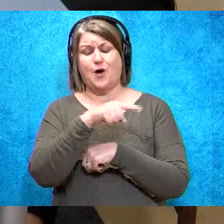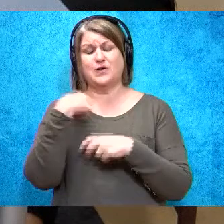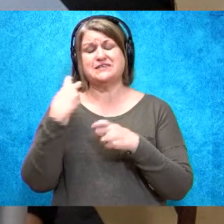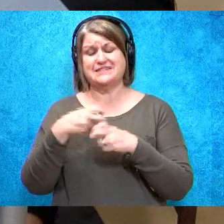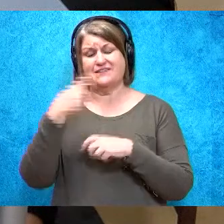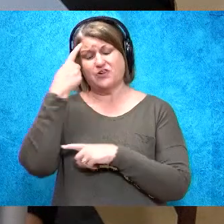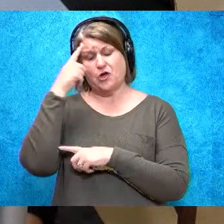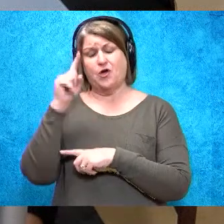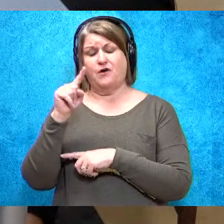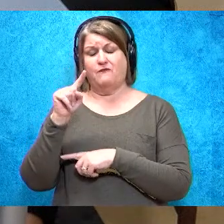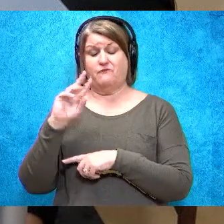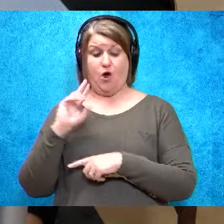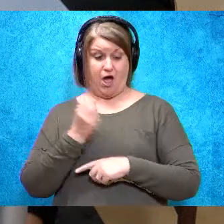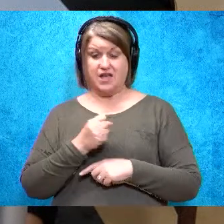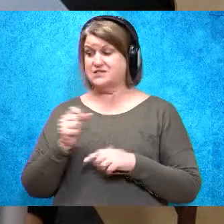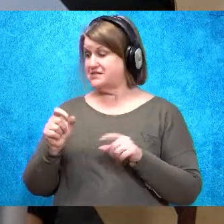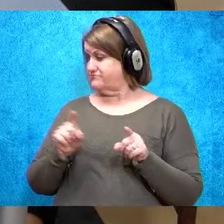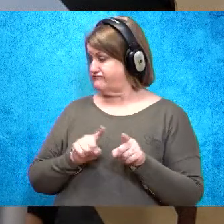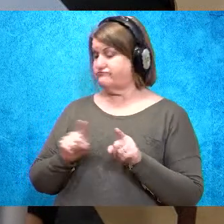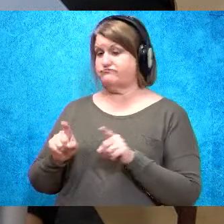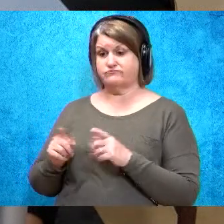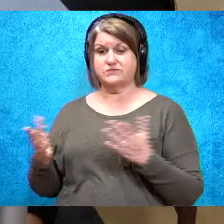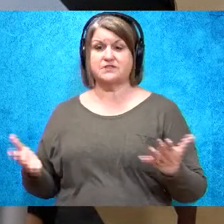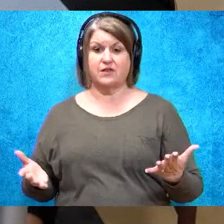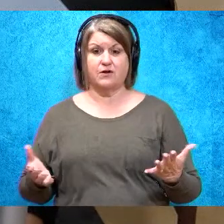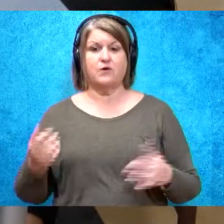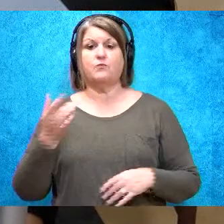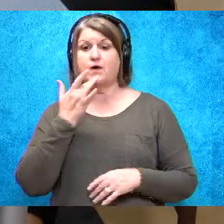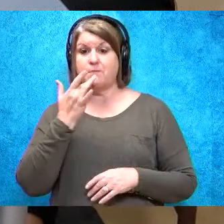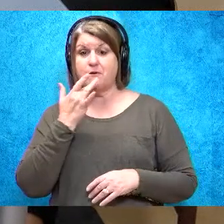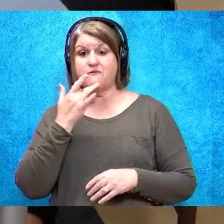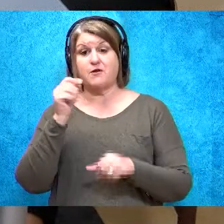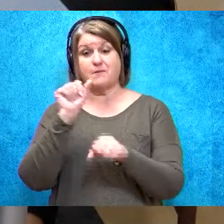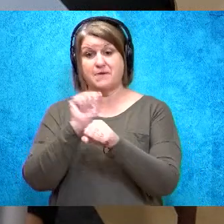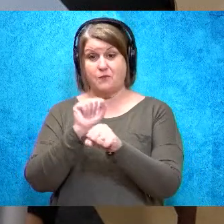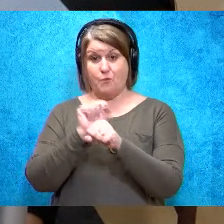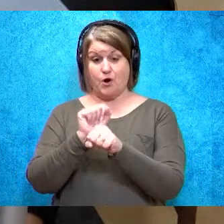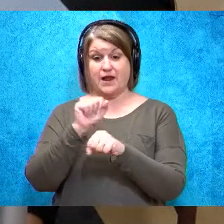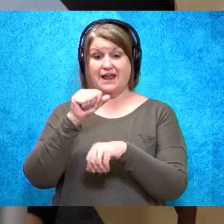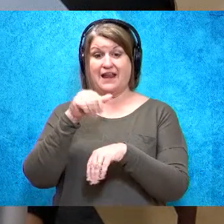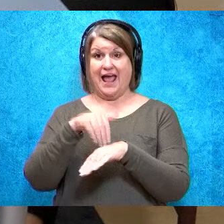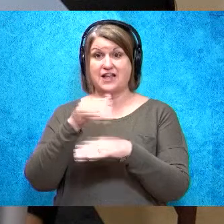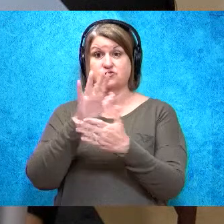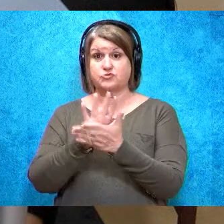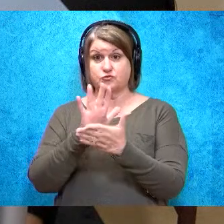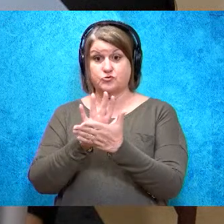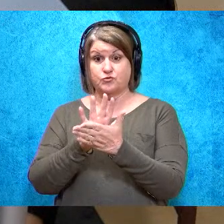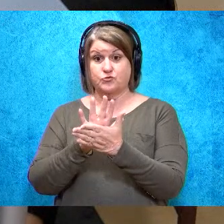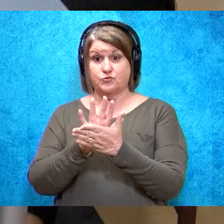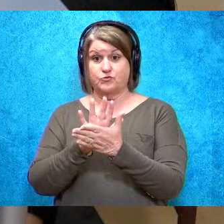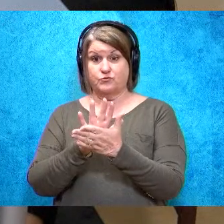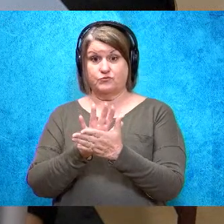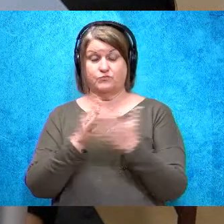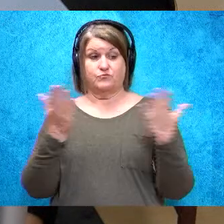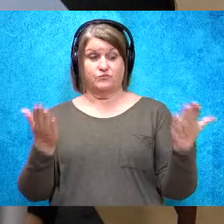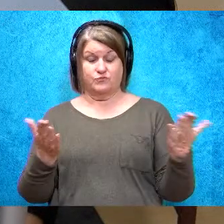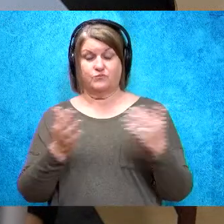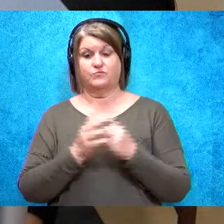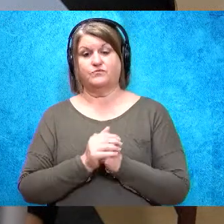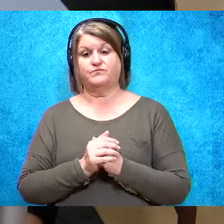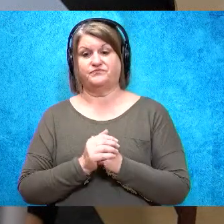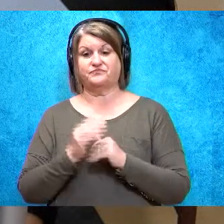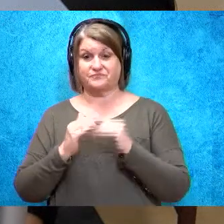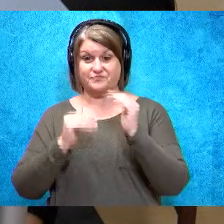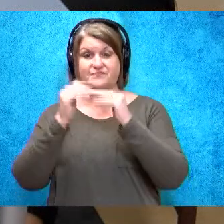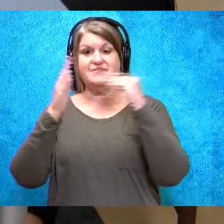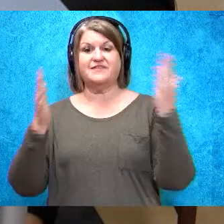you. We would rather be in school working with you in person. And I know that I know